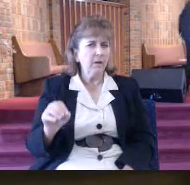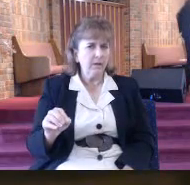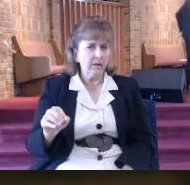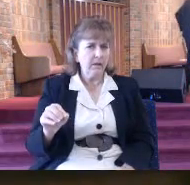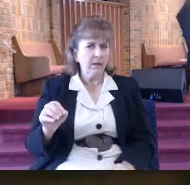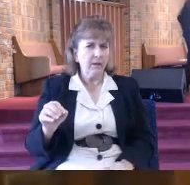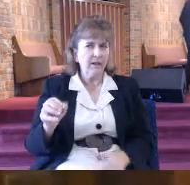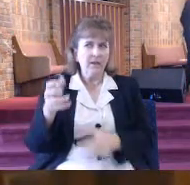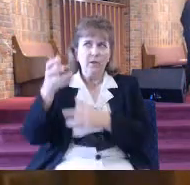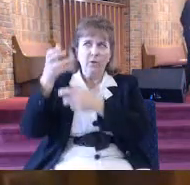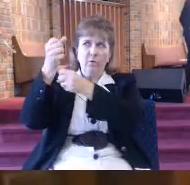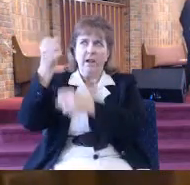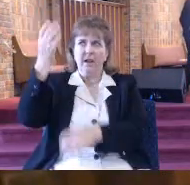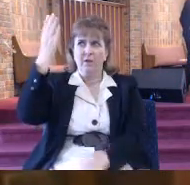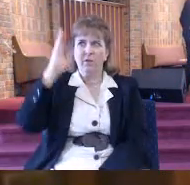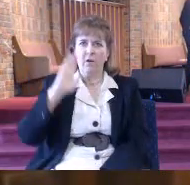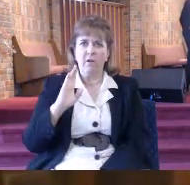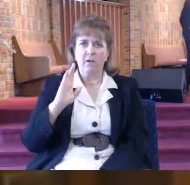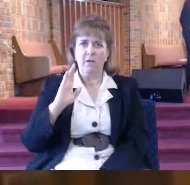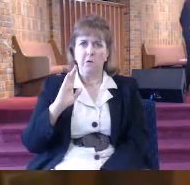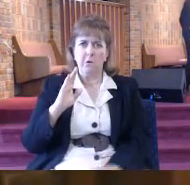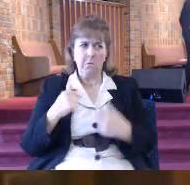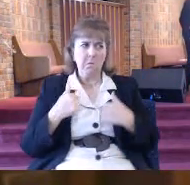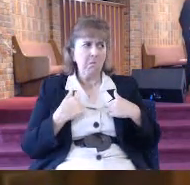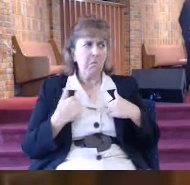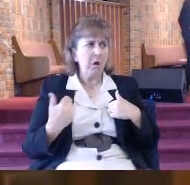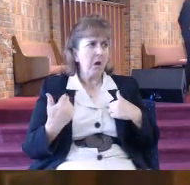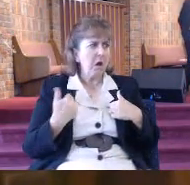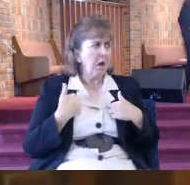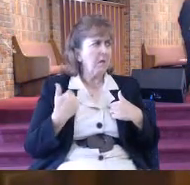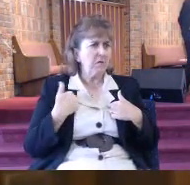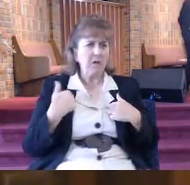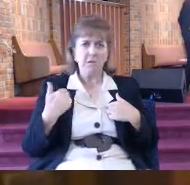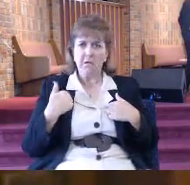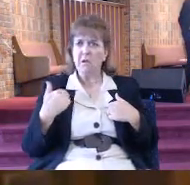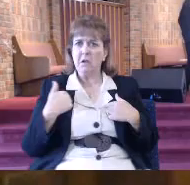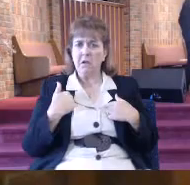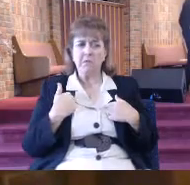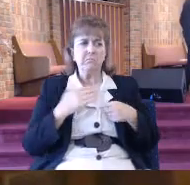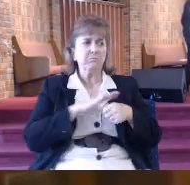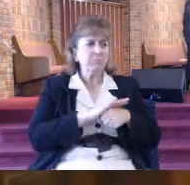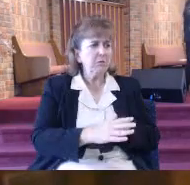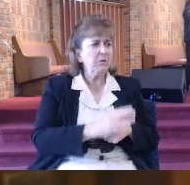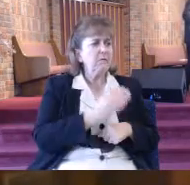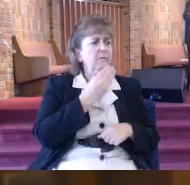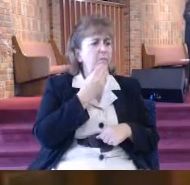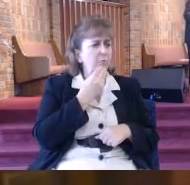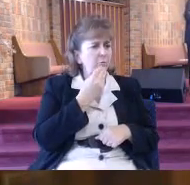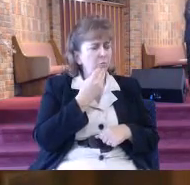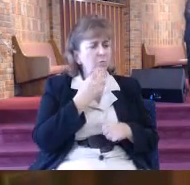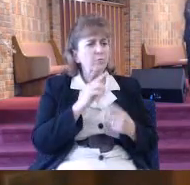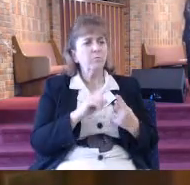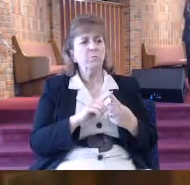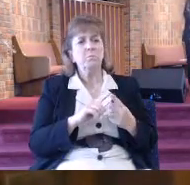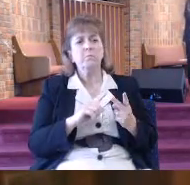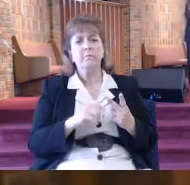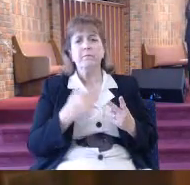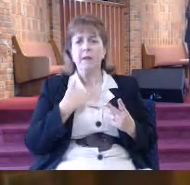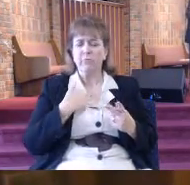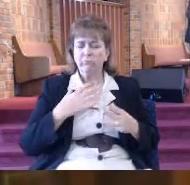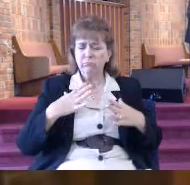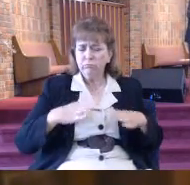when we are provided for so well. We have what we need to eat. We have what we need to